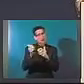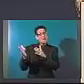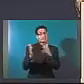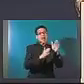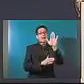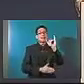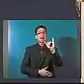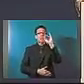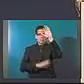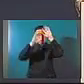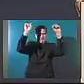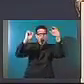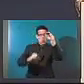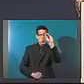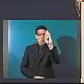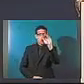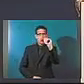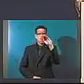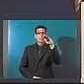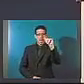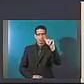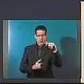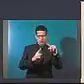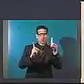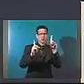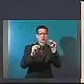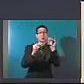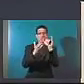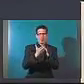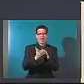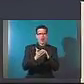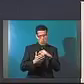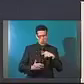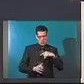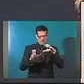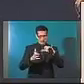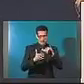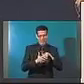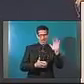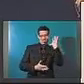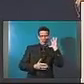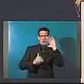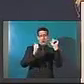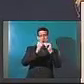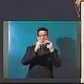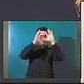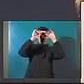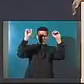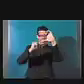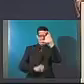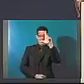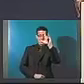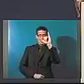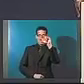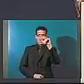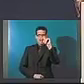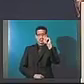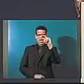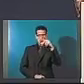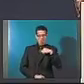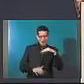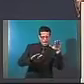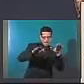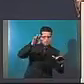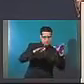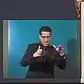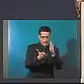President Obama to do it. We know it can be done. We did it during the Clinton administration. We not only